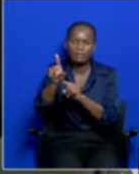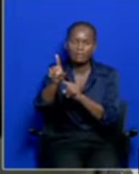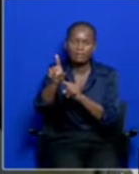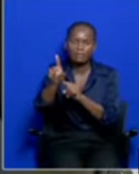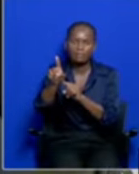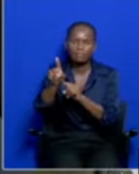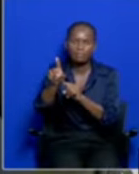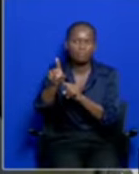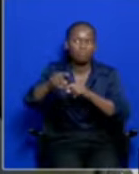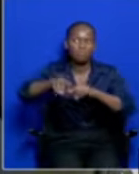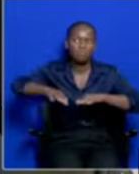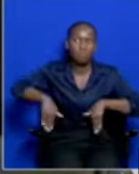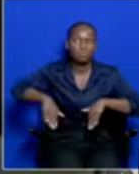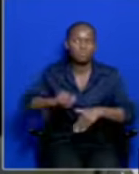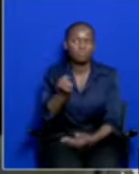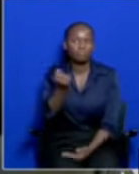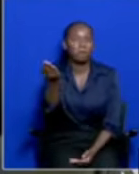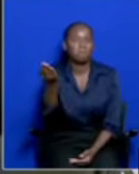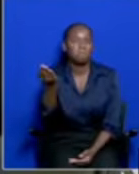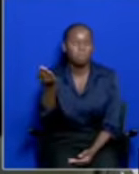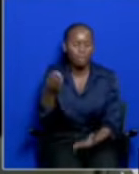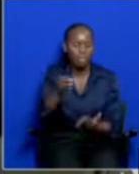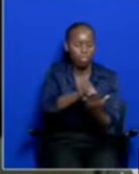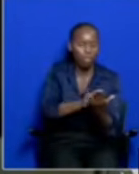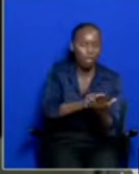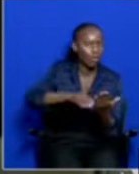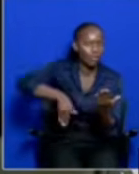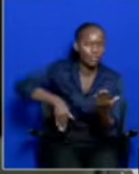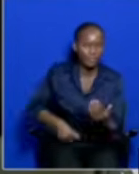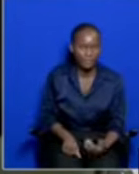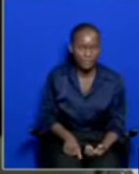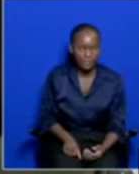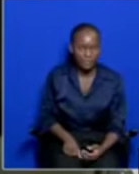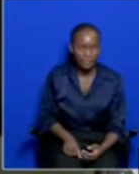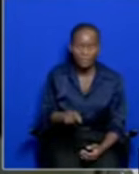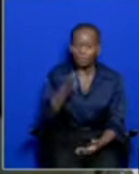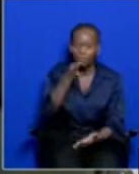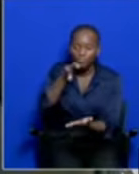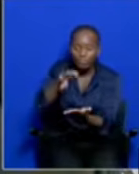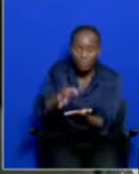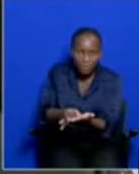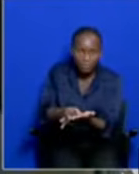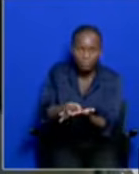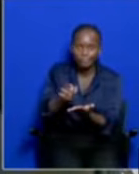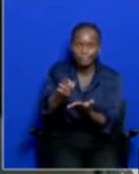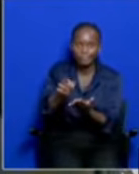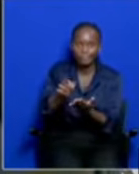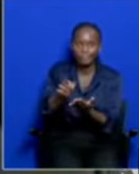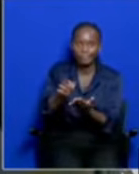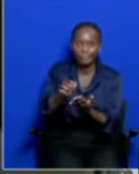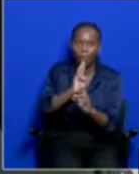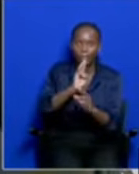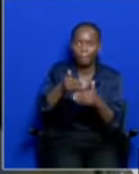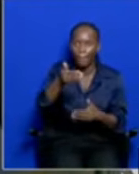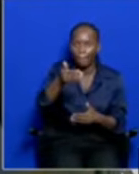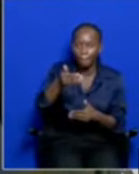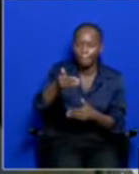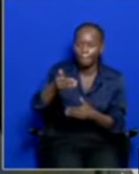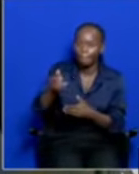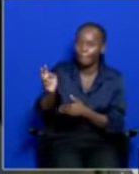compiled. Such recommendation and referrals remain pending the obtaining of statement from key